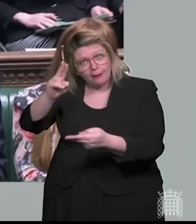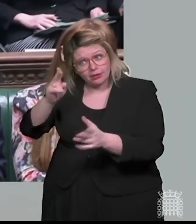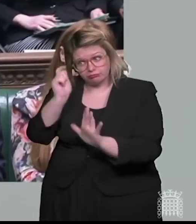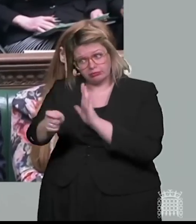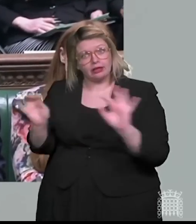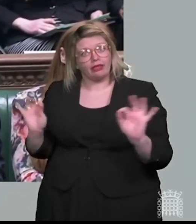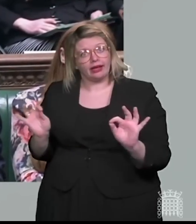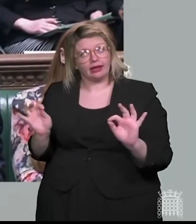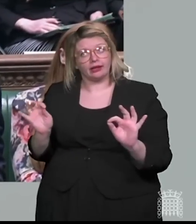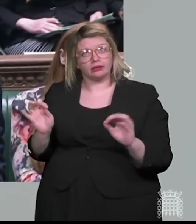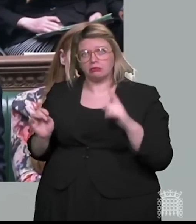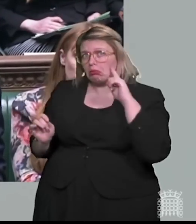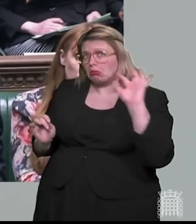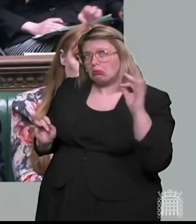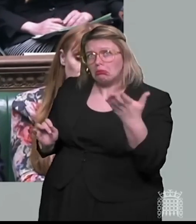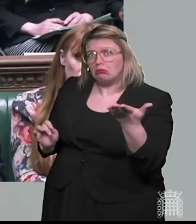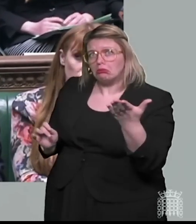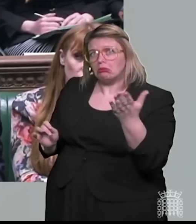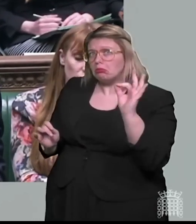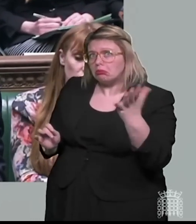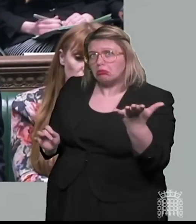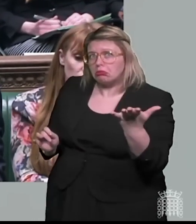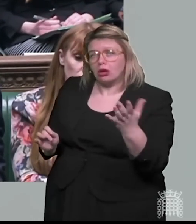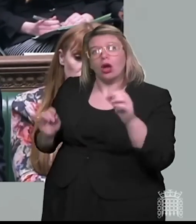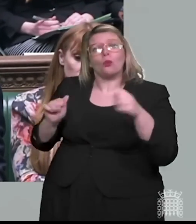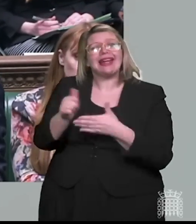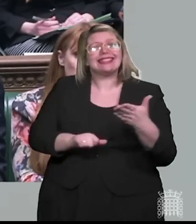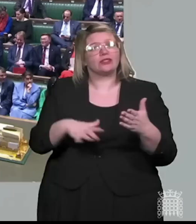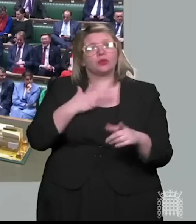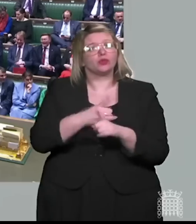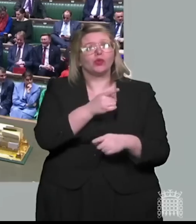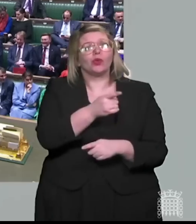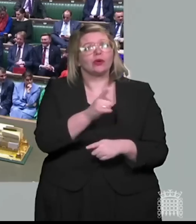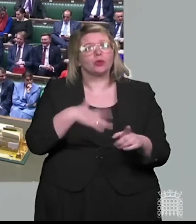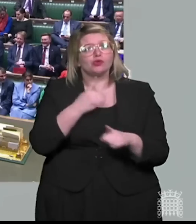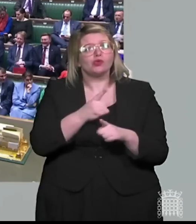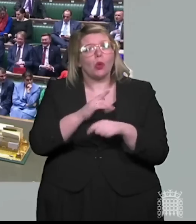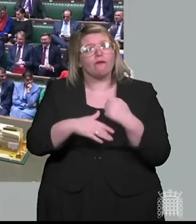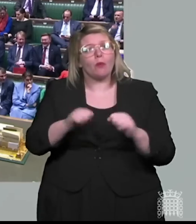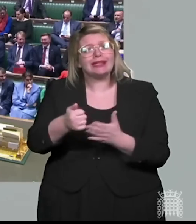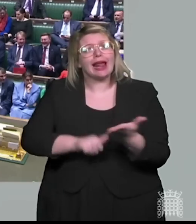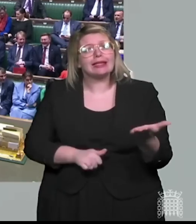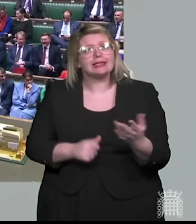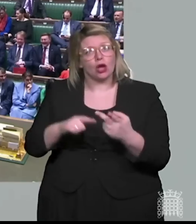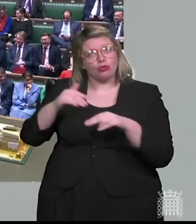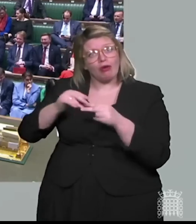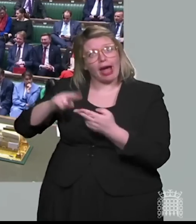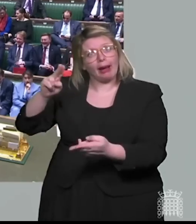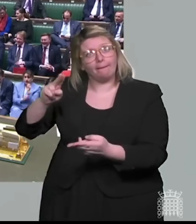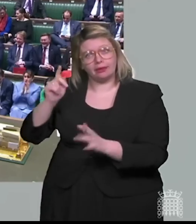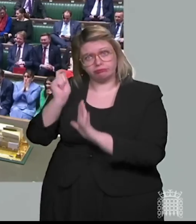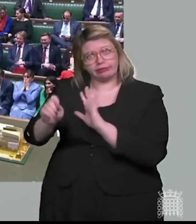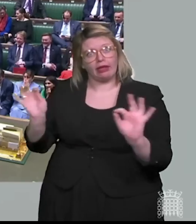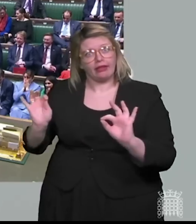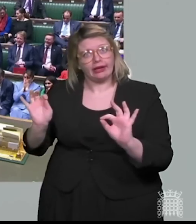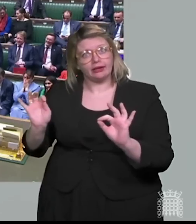They don't want to hear about the waiting list. They don't want to hear about the crime going unpunished.